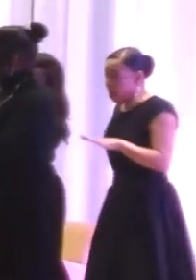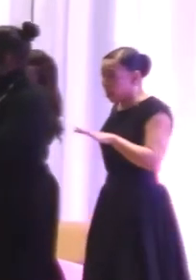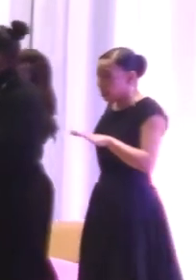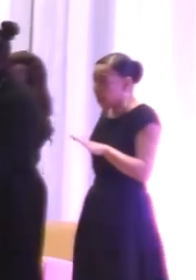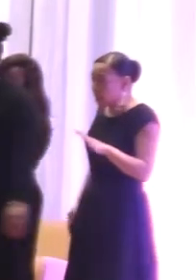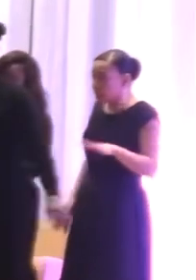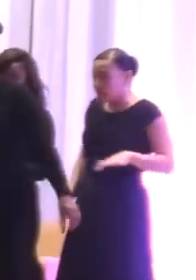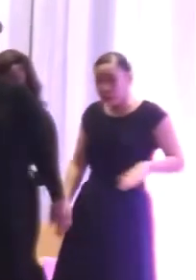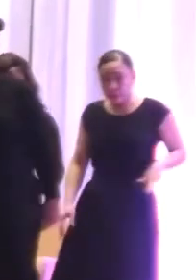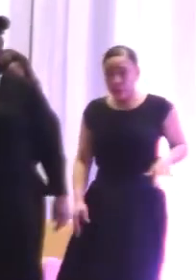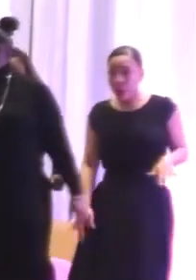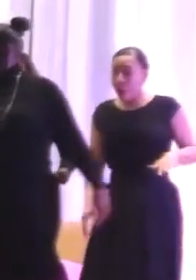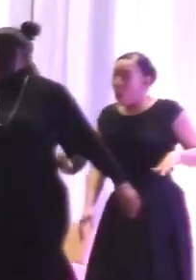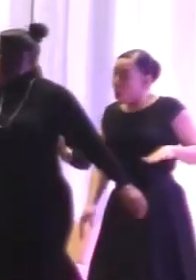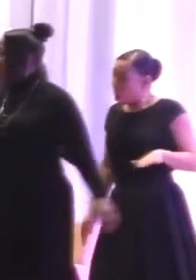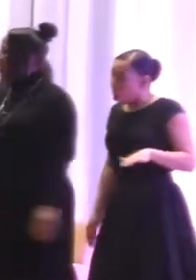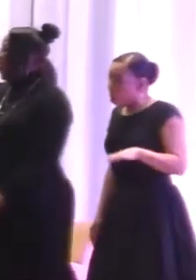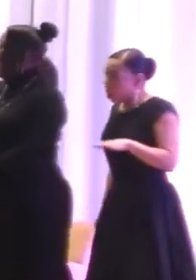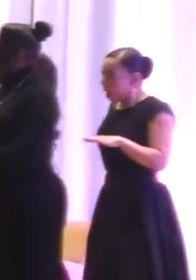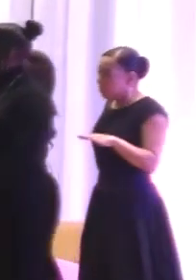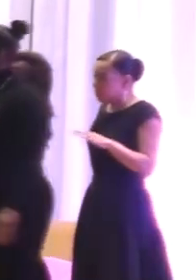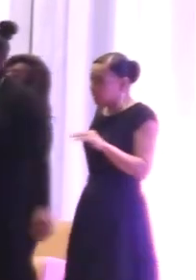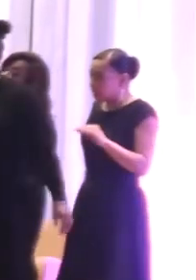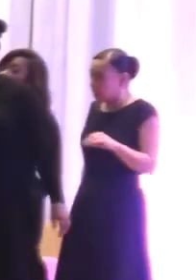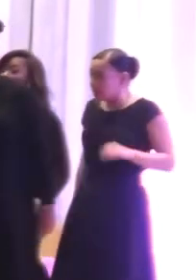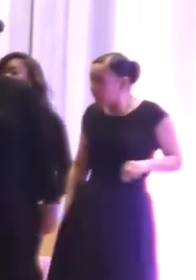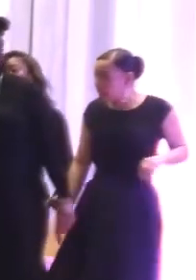I tell you, it was a happy day